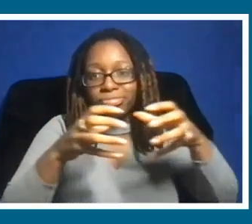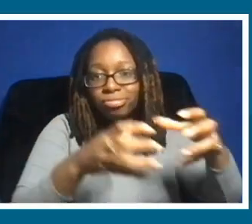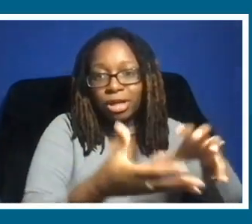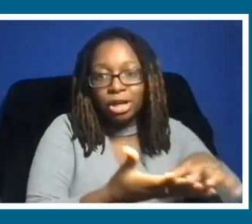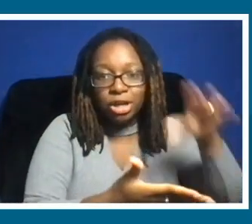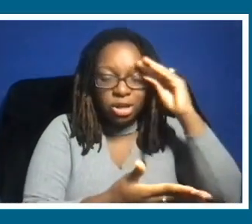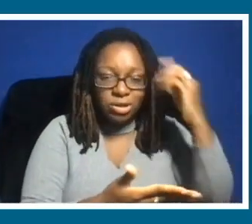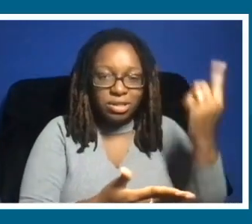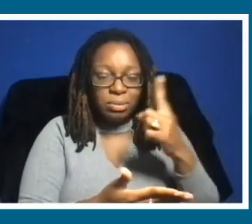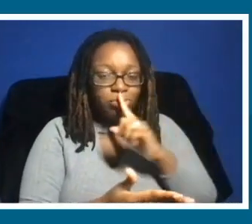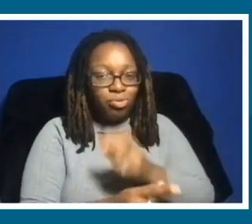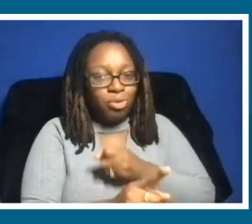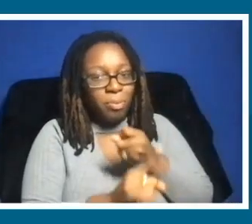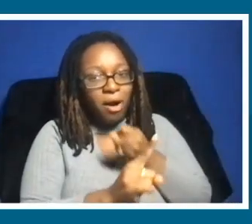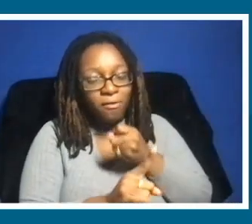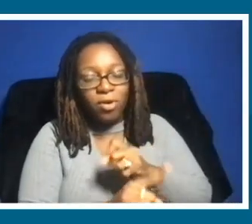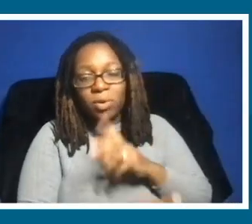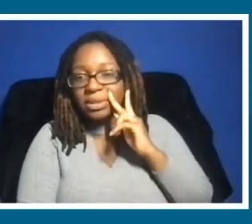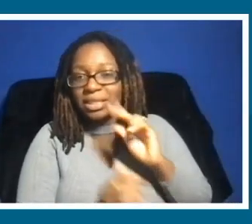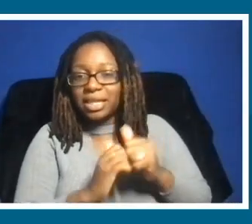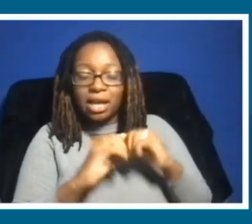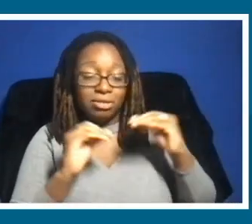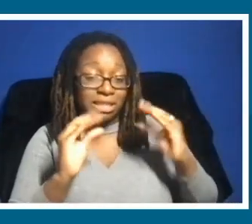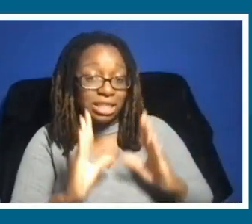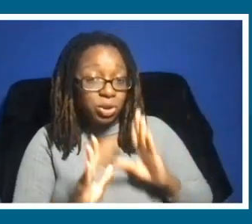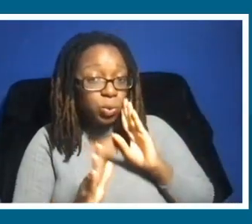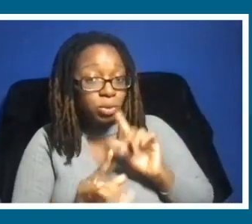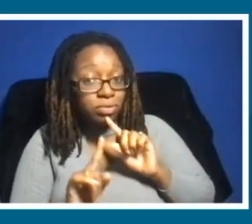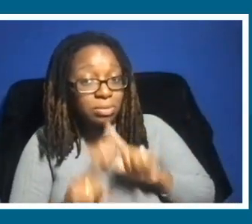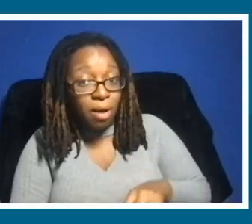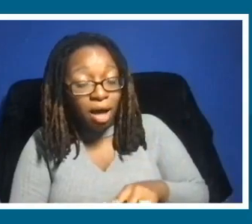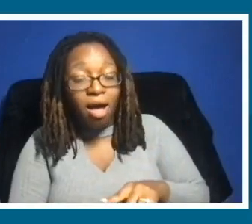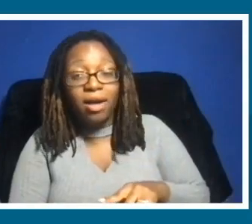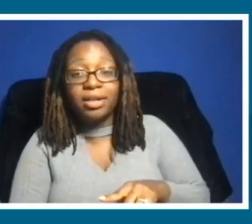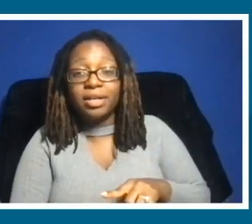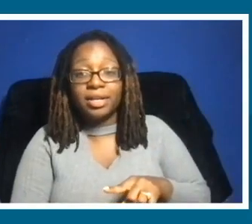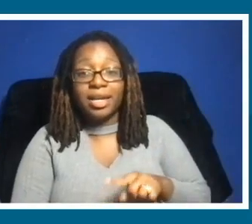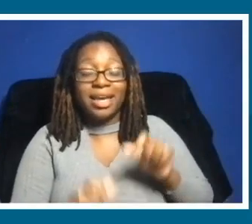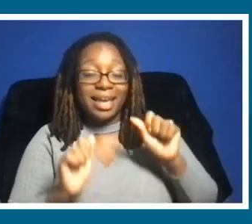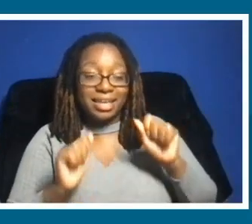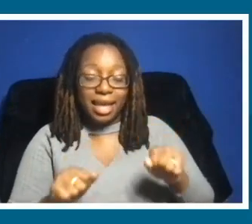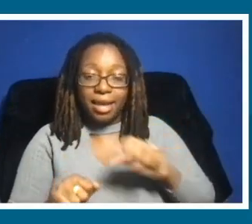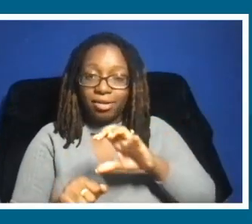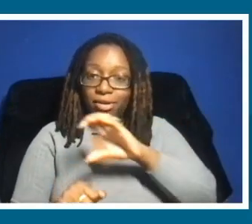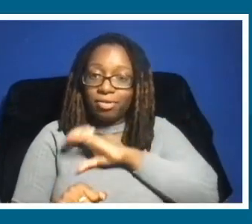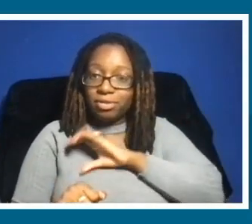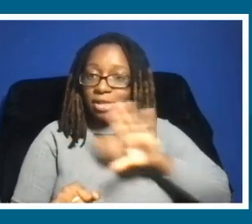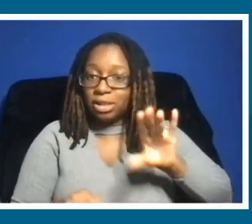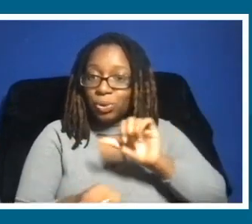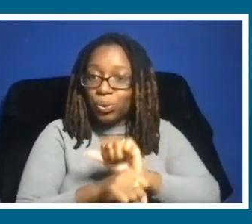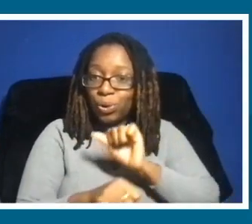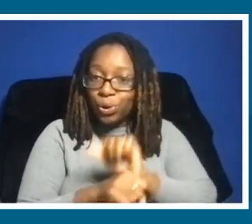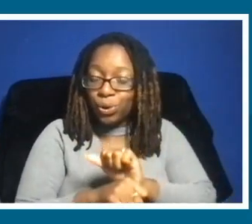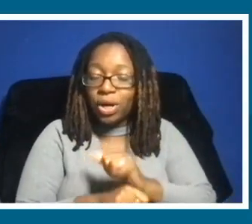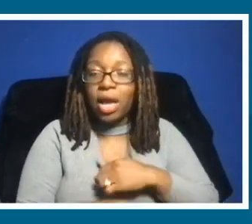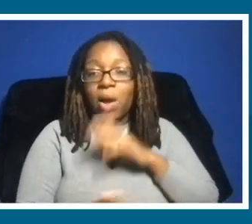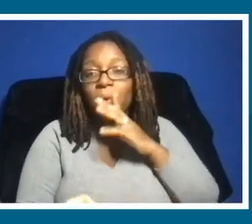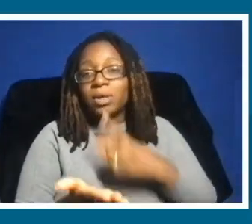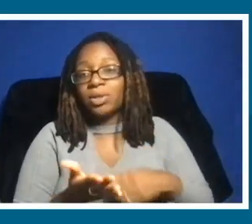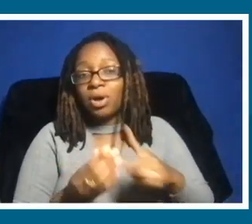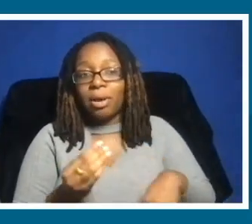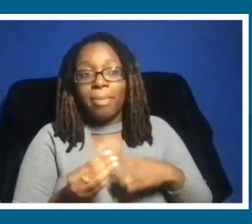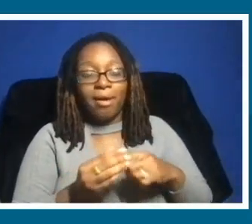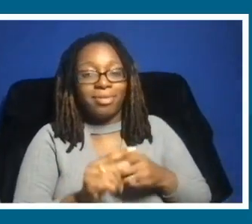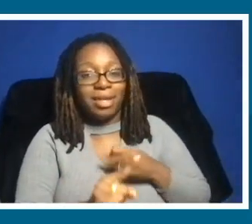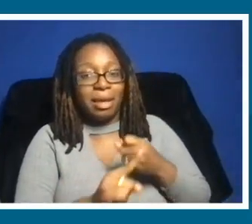so powerful. We've looked at how teachers respond to and can characterize their work. And I'm going to talk about the impact